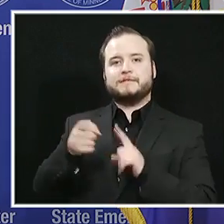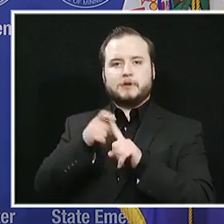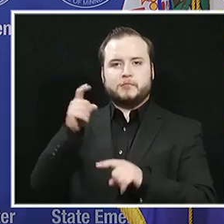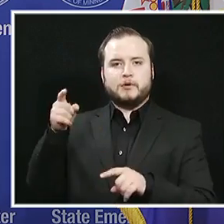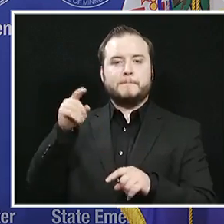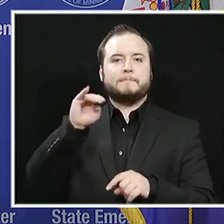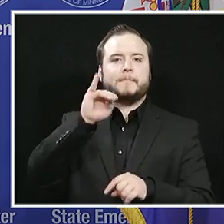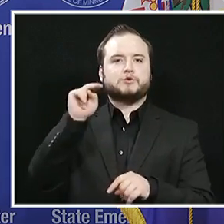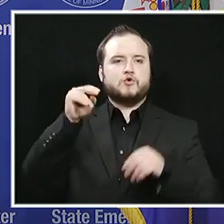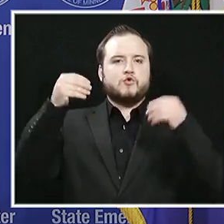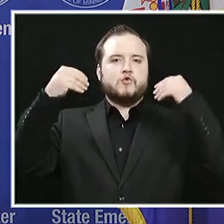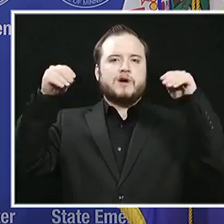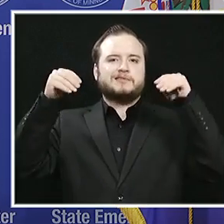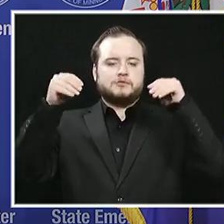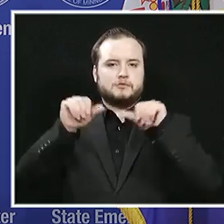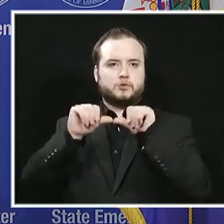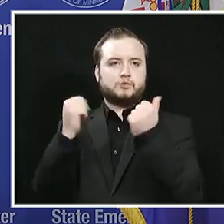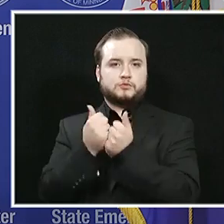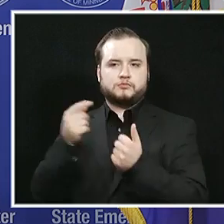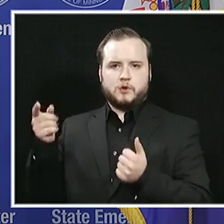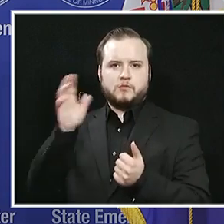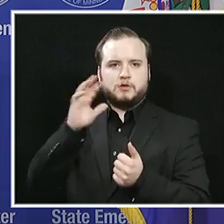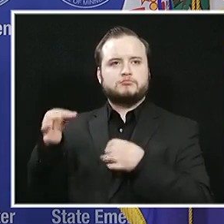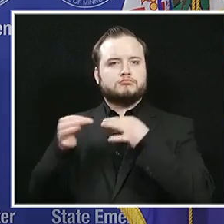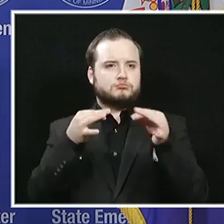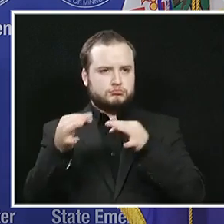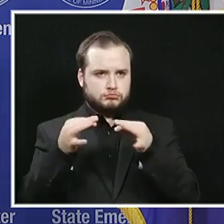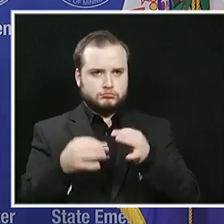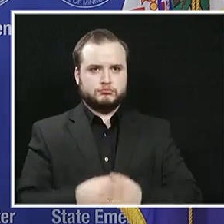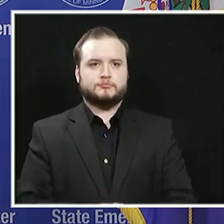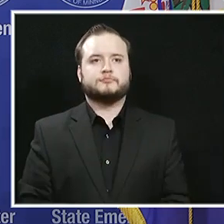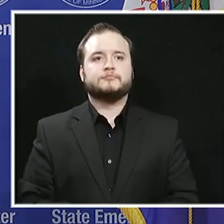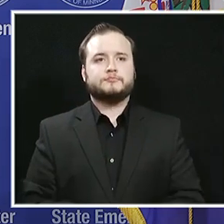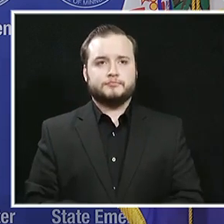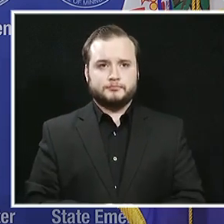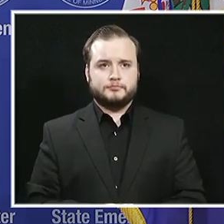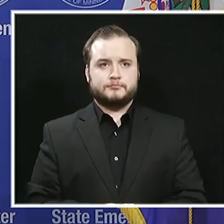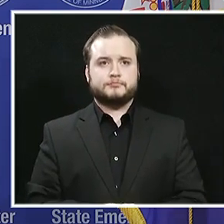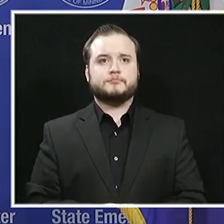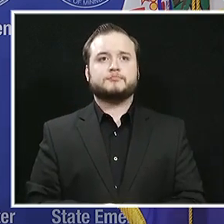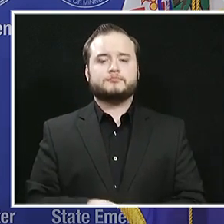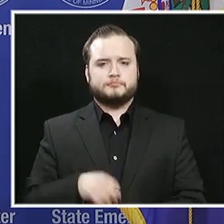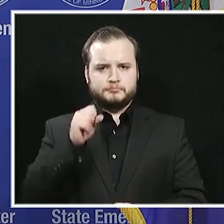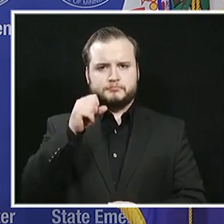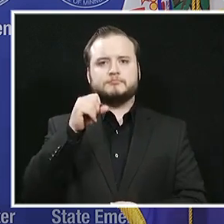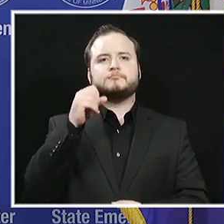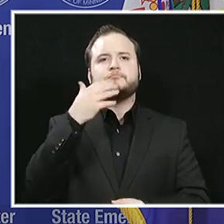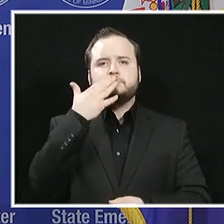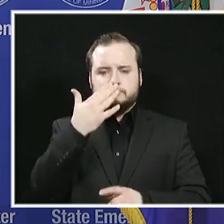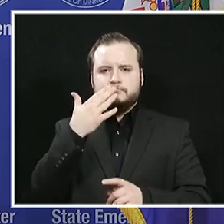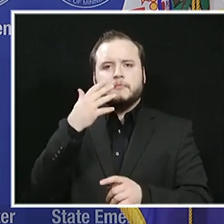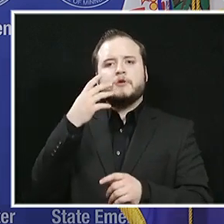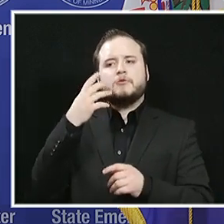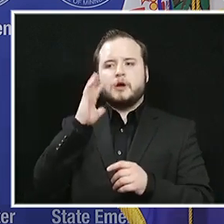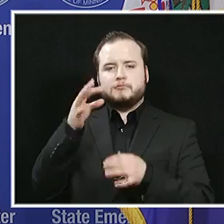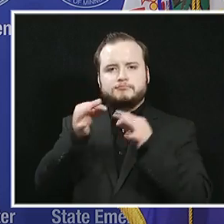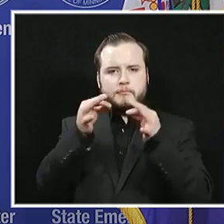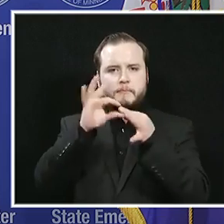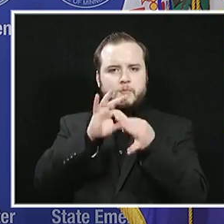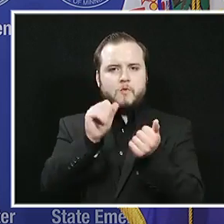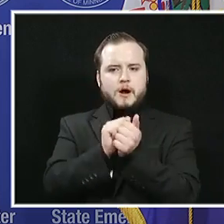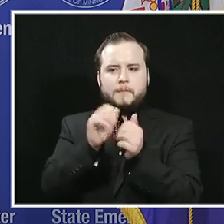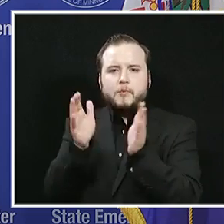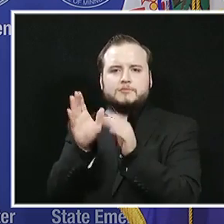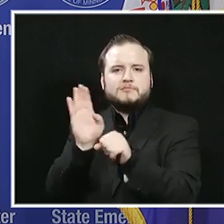grateful for this this partnership and understanding. These are the folks that are impacted. These are the small business owners. These are the businesses that are facing